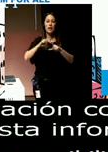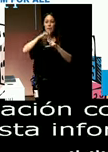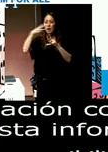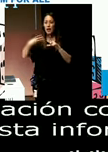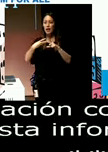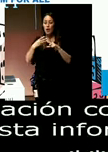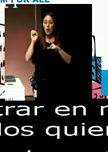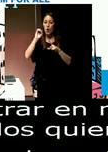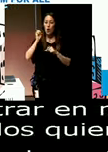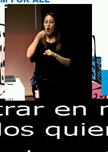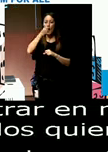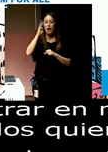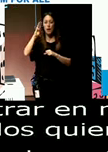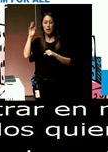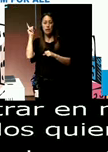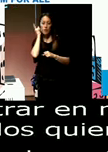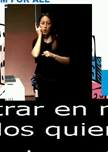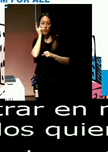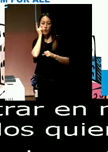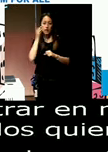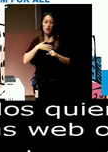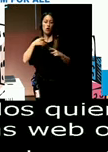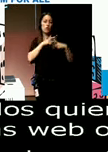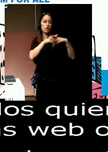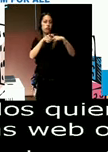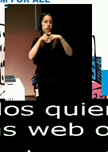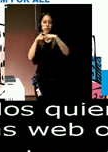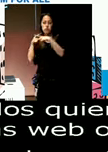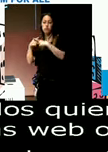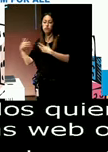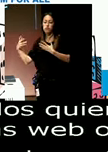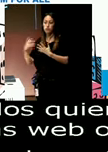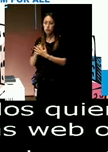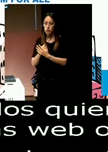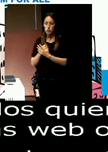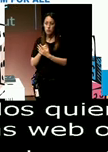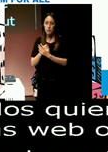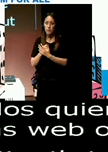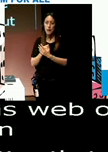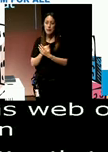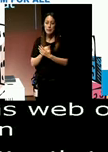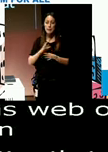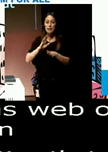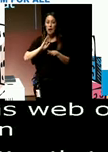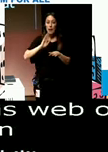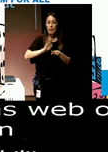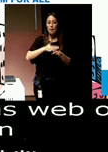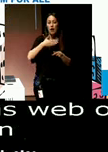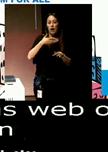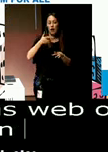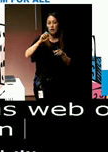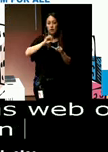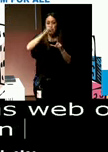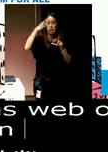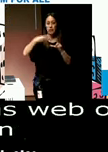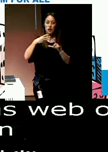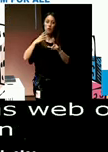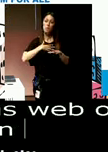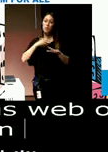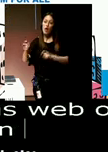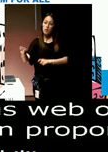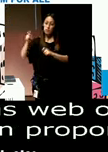that want to provide information about accessibility. I really don't want to